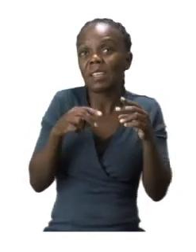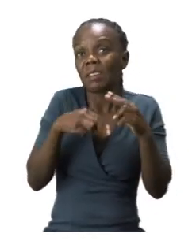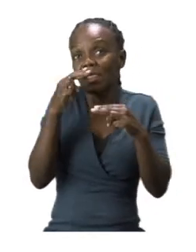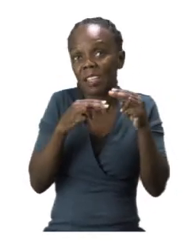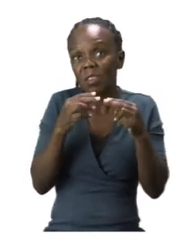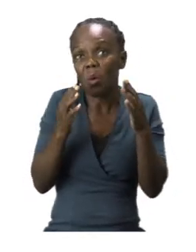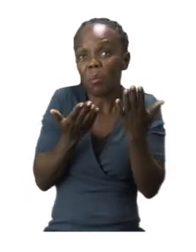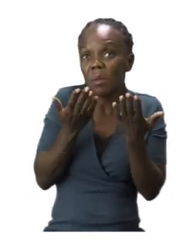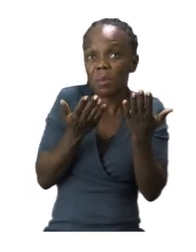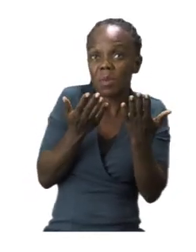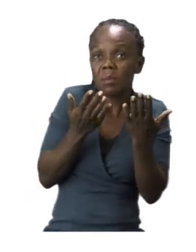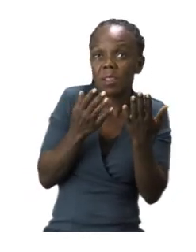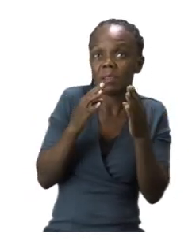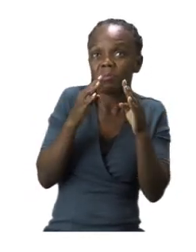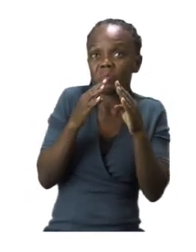or huts?